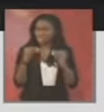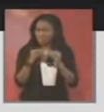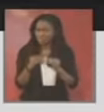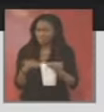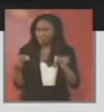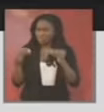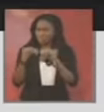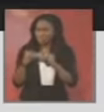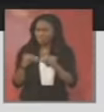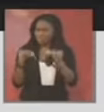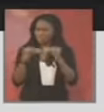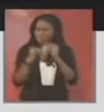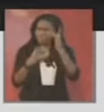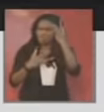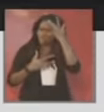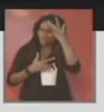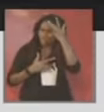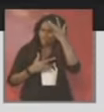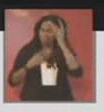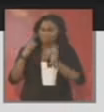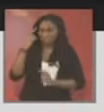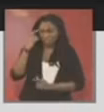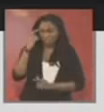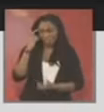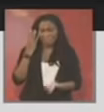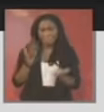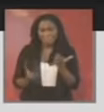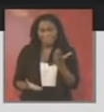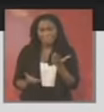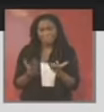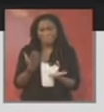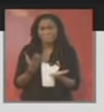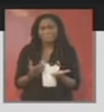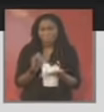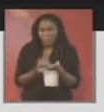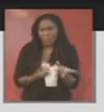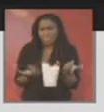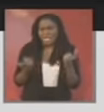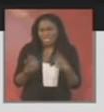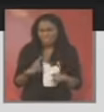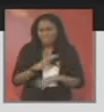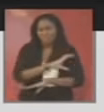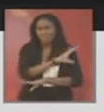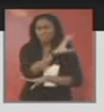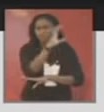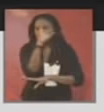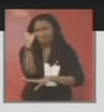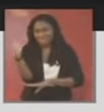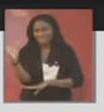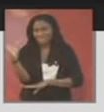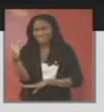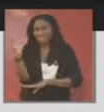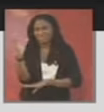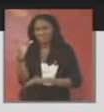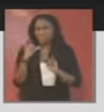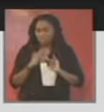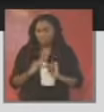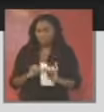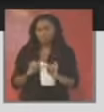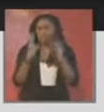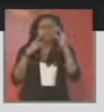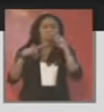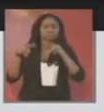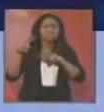do note that they may very well be related to whatever activities took place behind the scenes over the Christmas period. We will continue to monitor and will continue